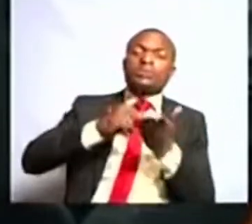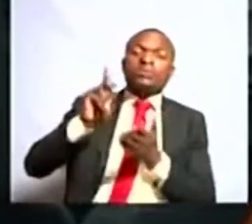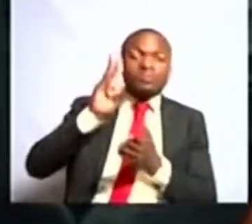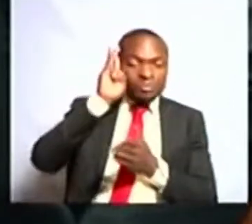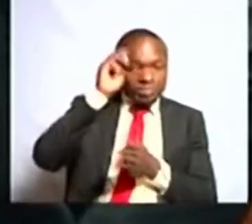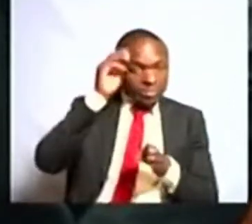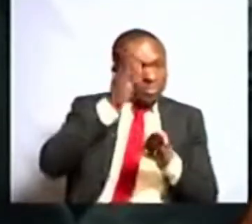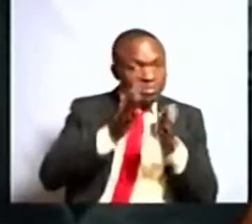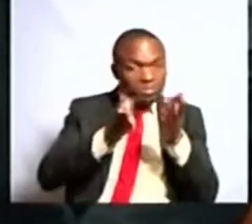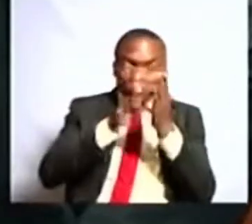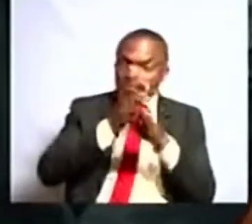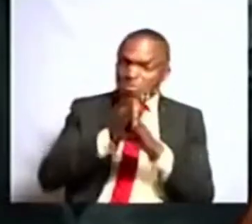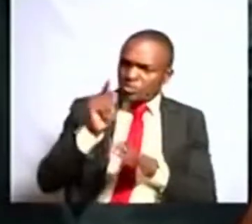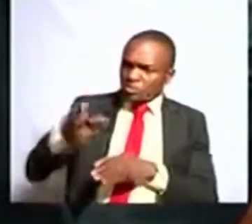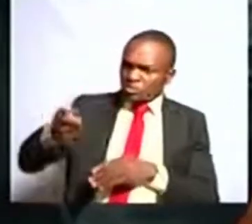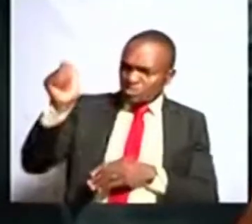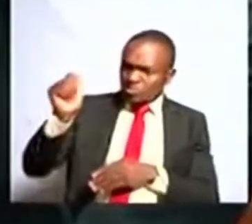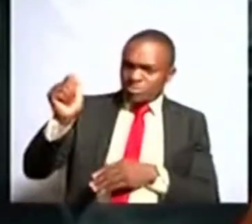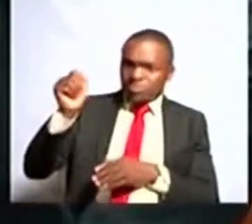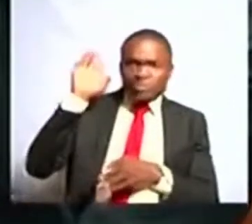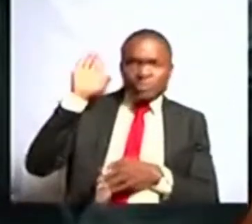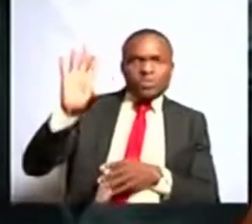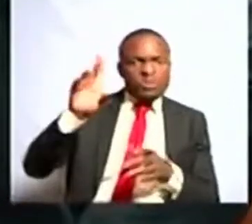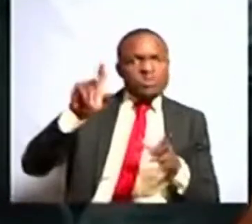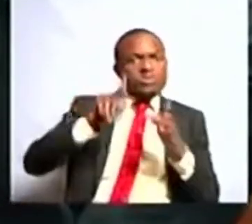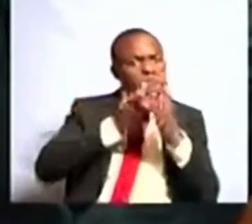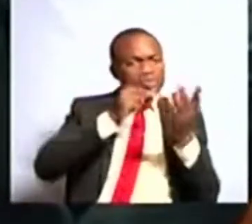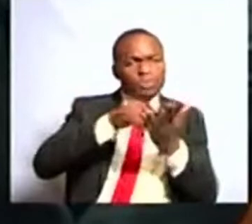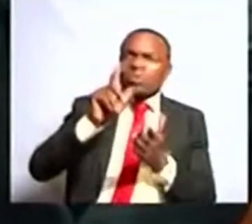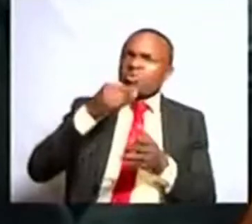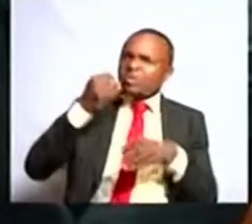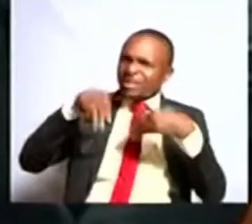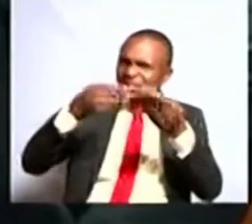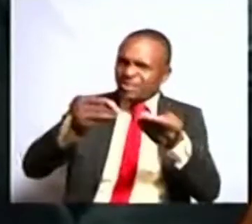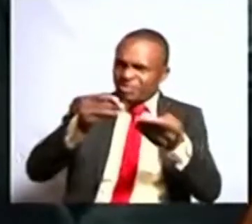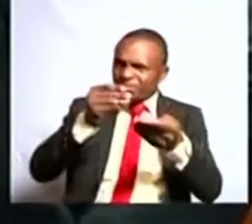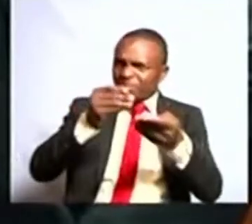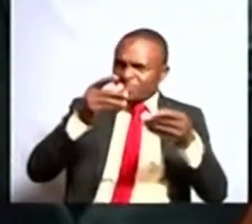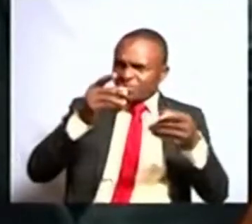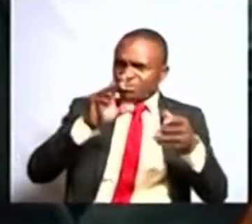Minister of Infrastructure? You yourself as province, you start paying. Who gave you that permission?